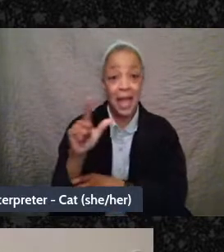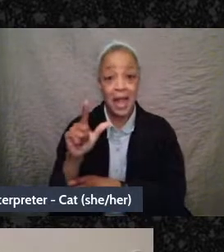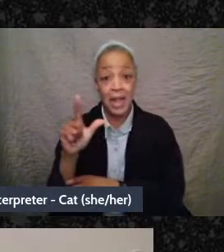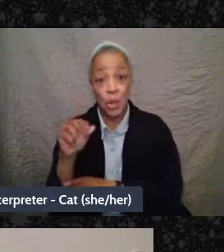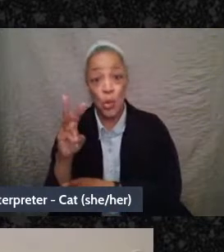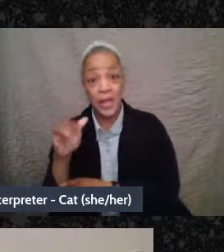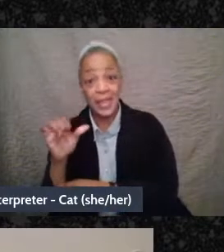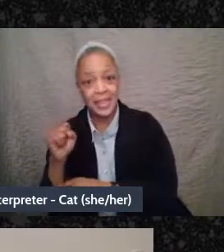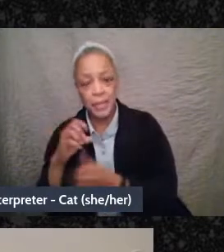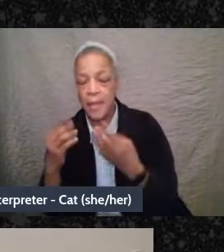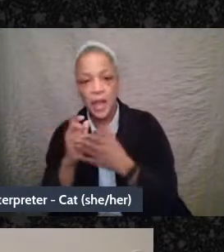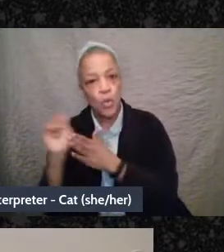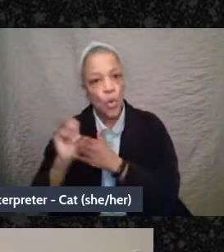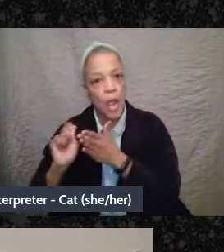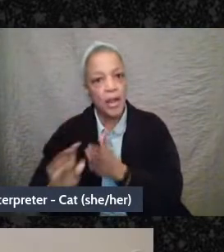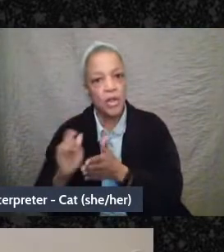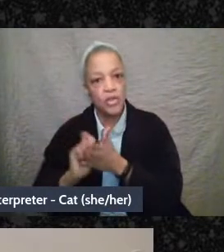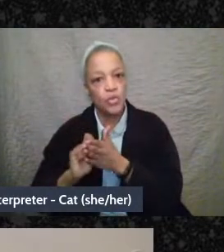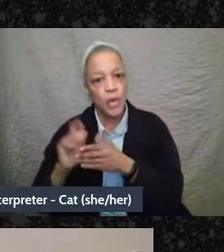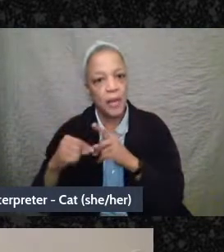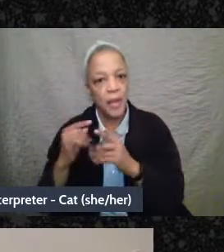write about, Lydia X. Brown,